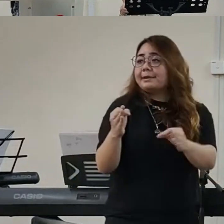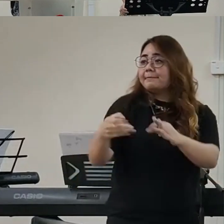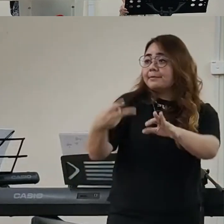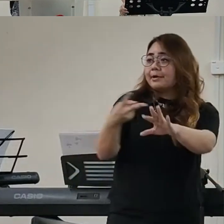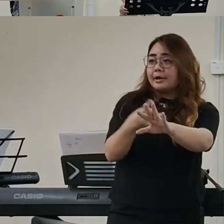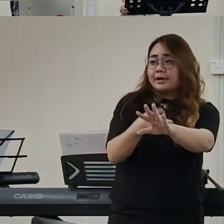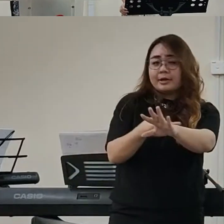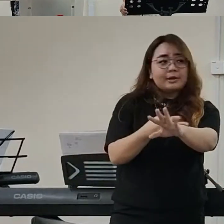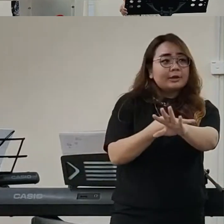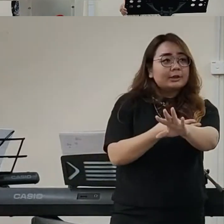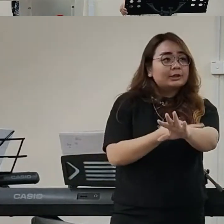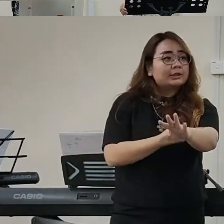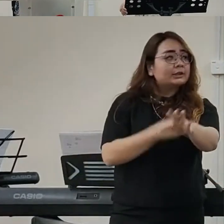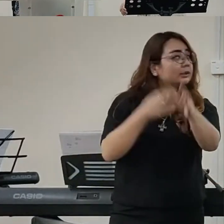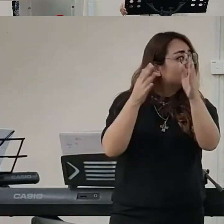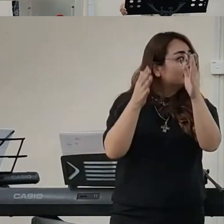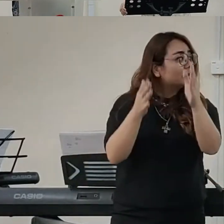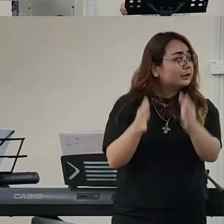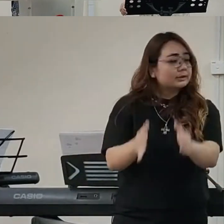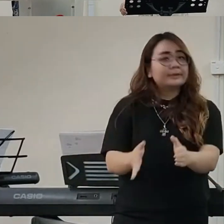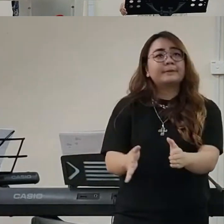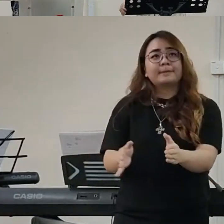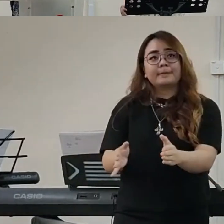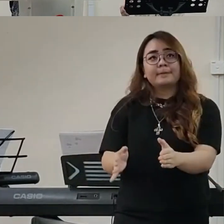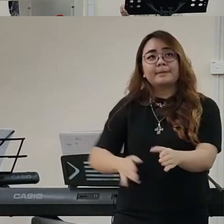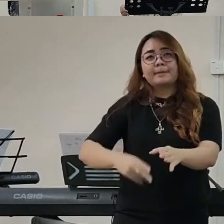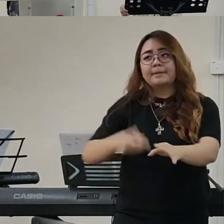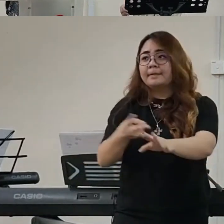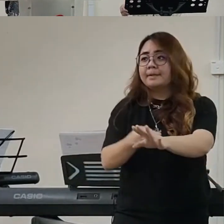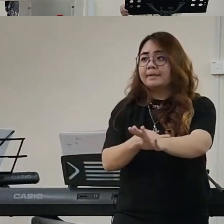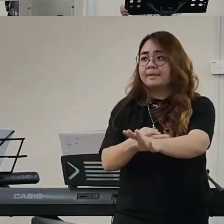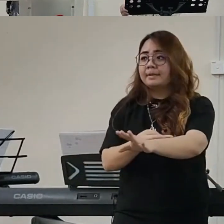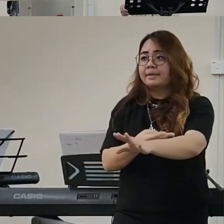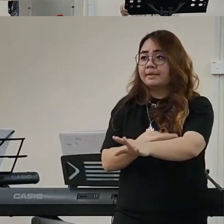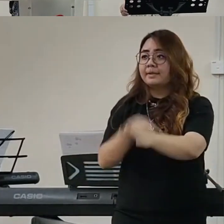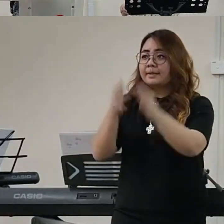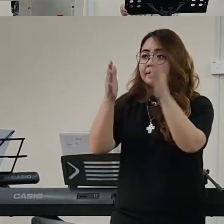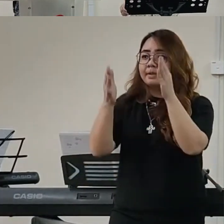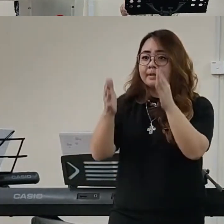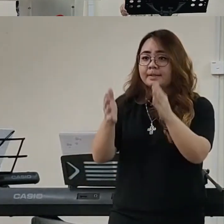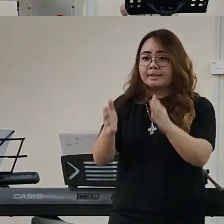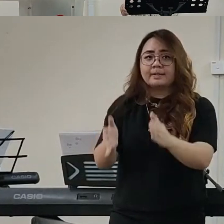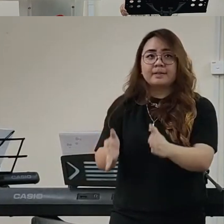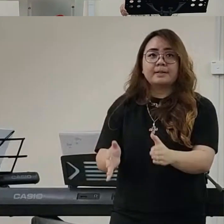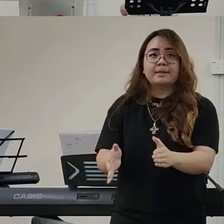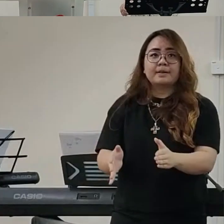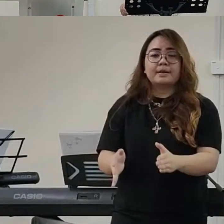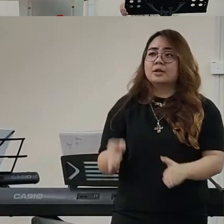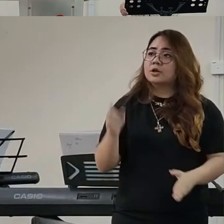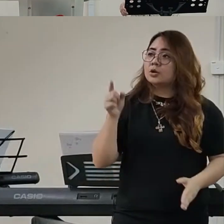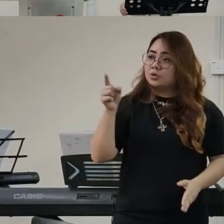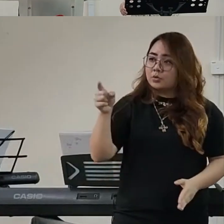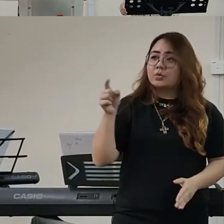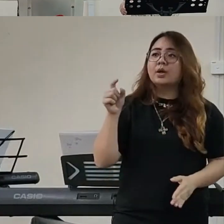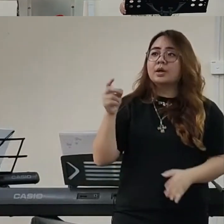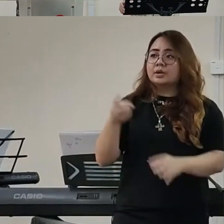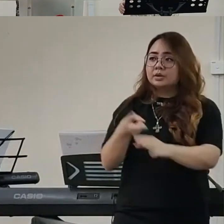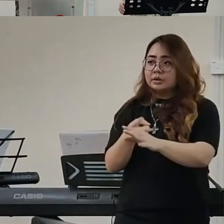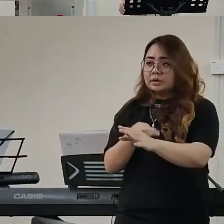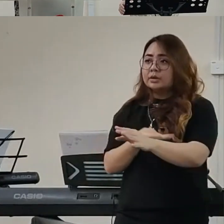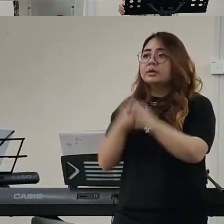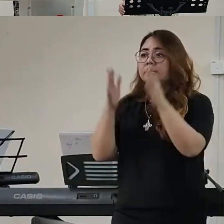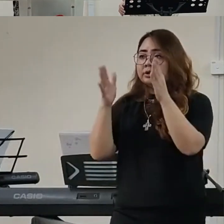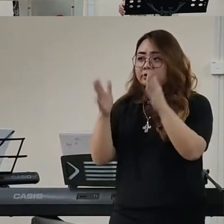By default, you automatically become a CG leader or CG support. If you are in the leadership of the CG, you are a shepherd. So the next